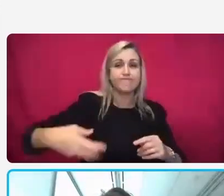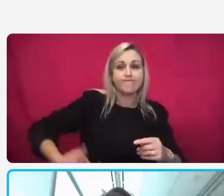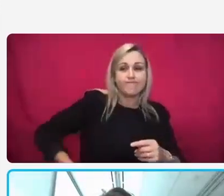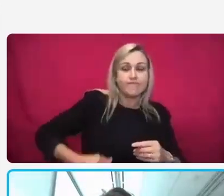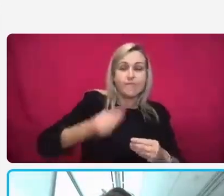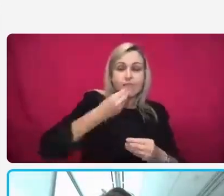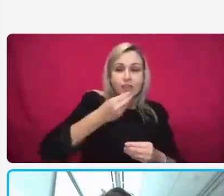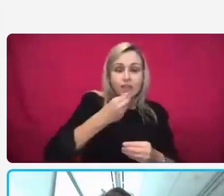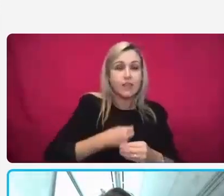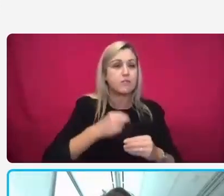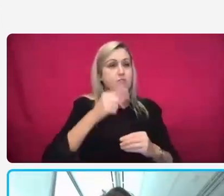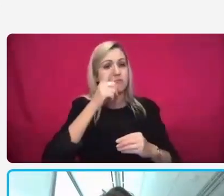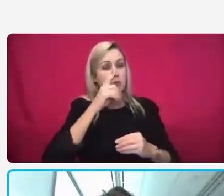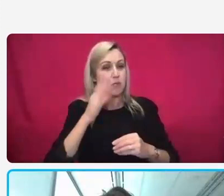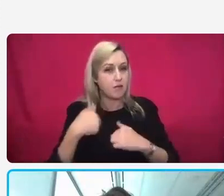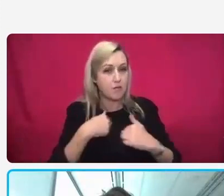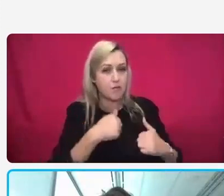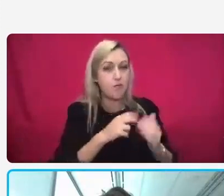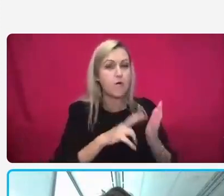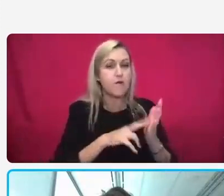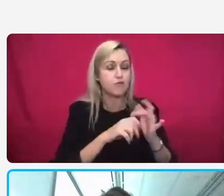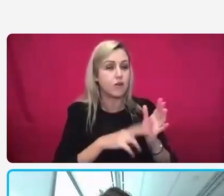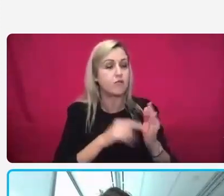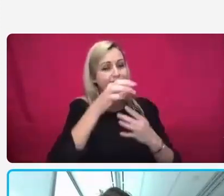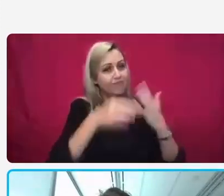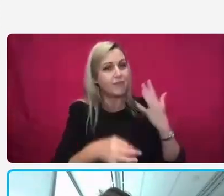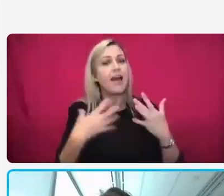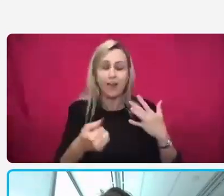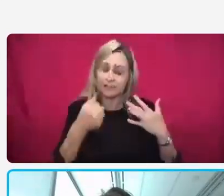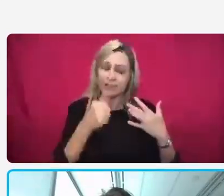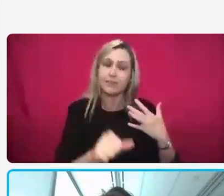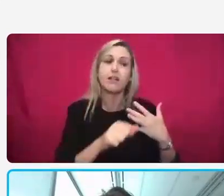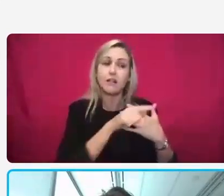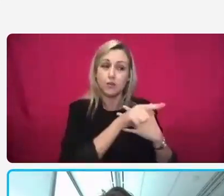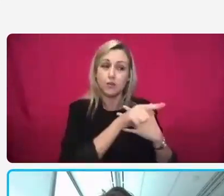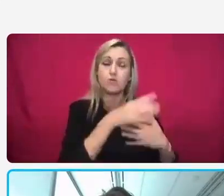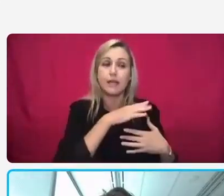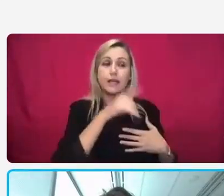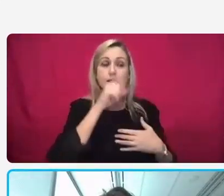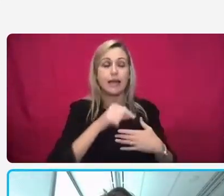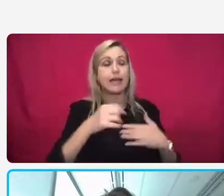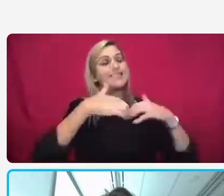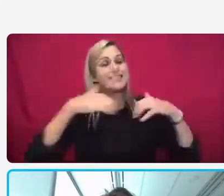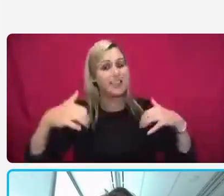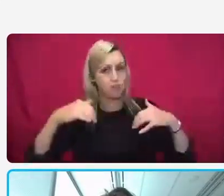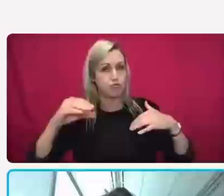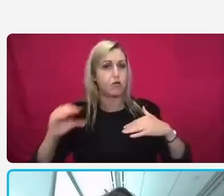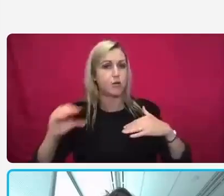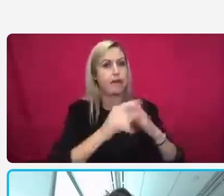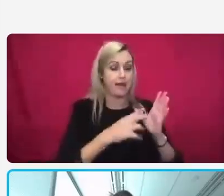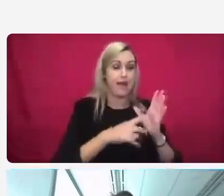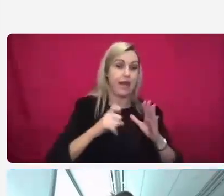and accommodation supplements will continue to be available to eligible providers and will be paid separate to AN-ACC funding.